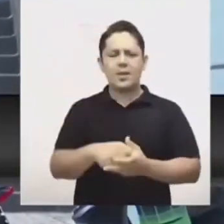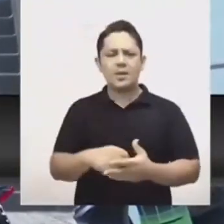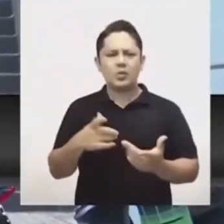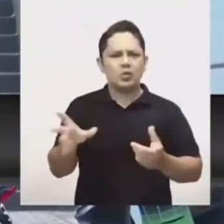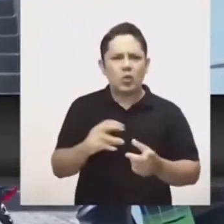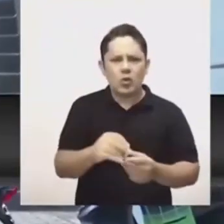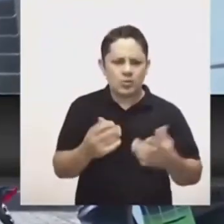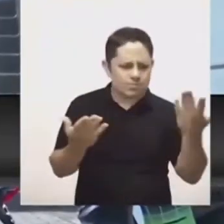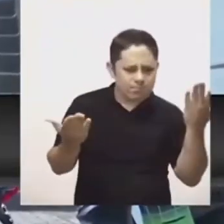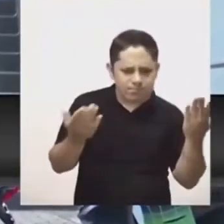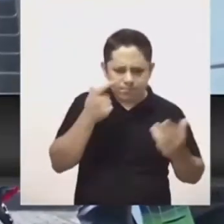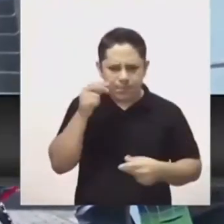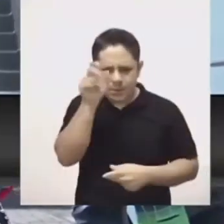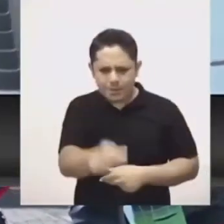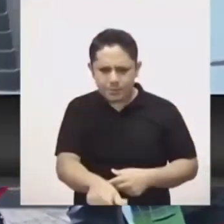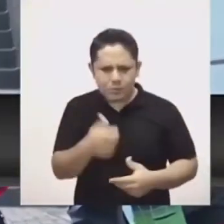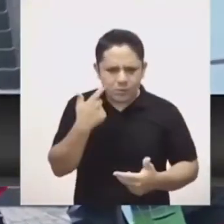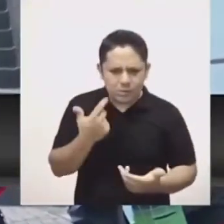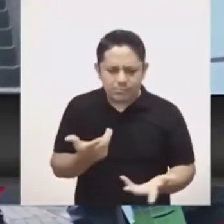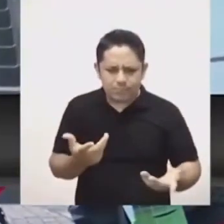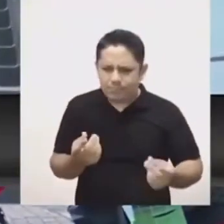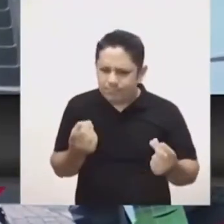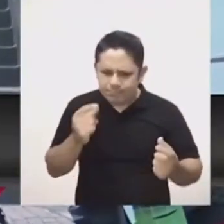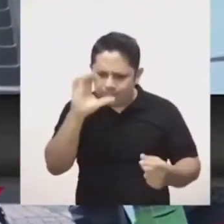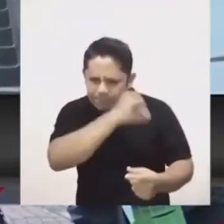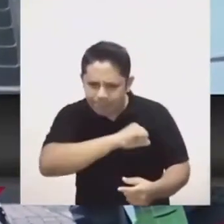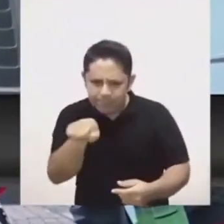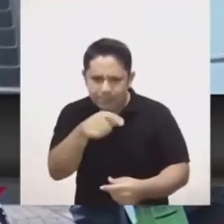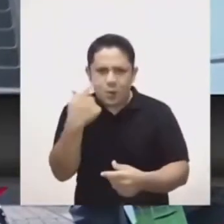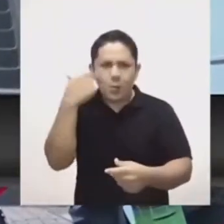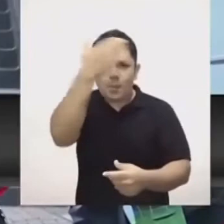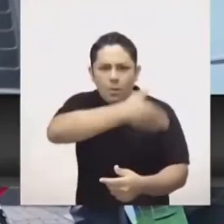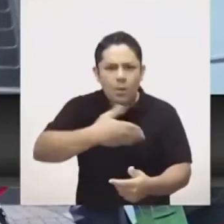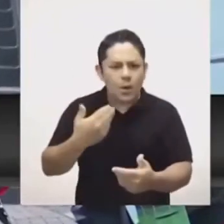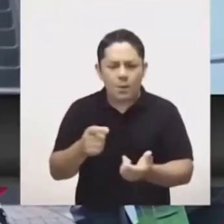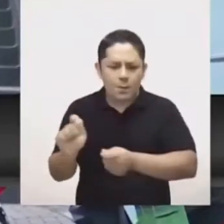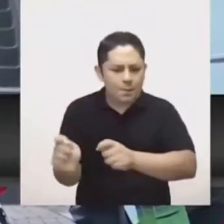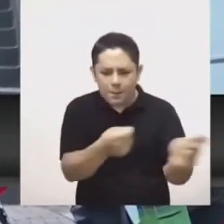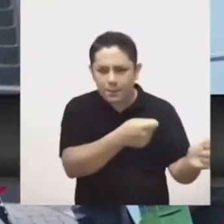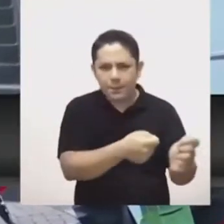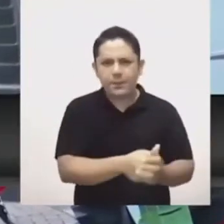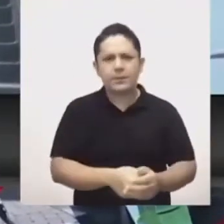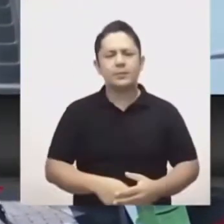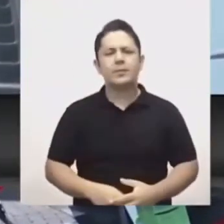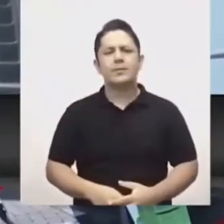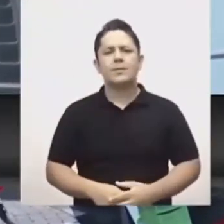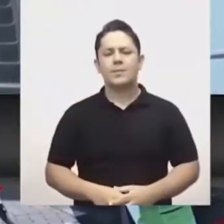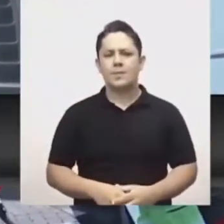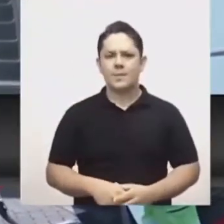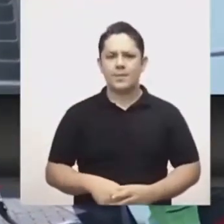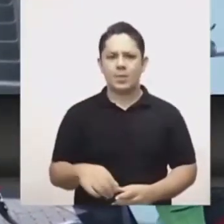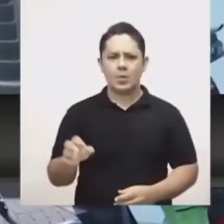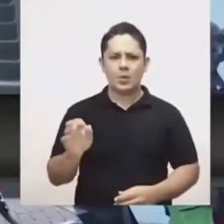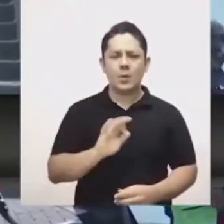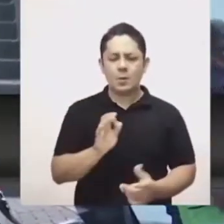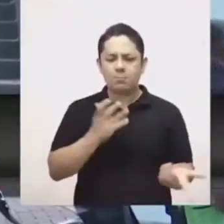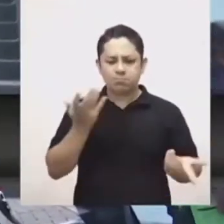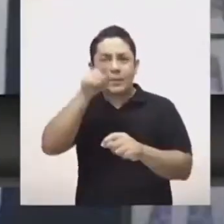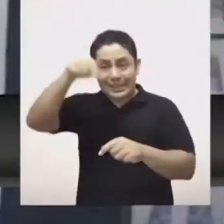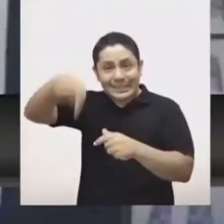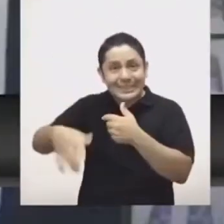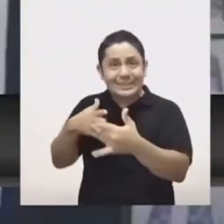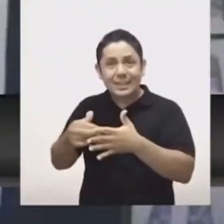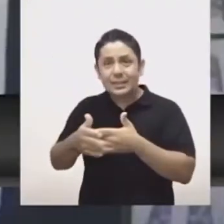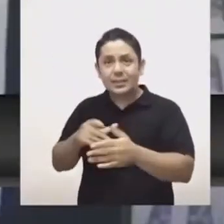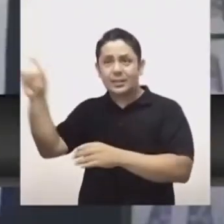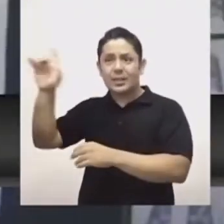this situation, the doctors call on the community to abide by all biosecurity measures and practice self-care. All you see is an